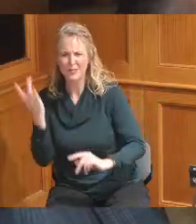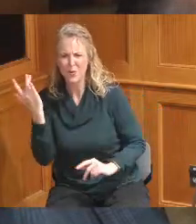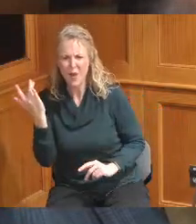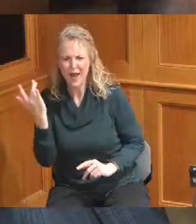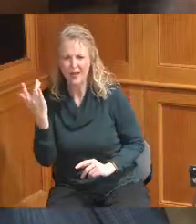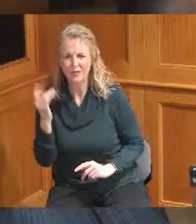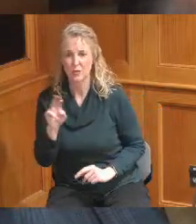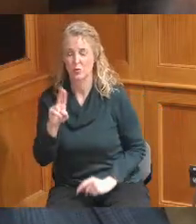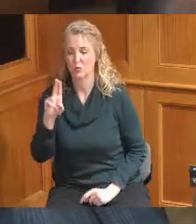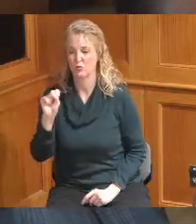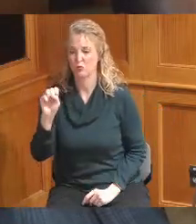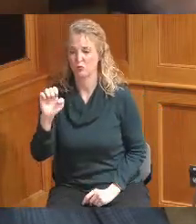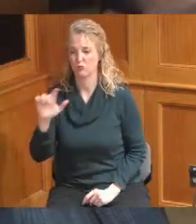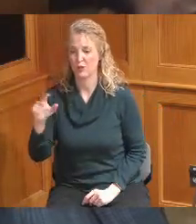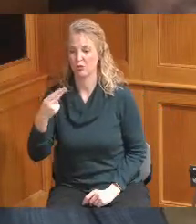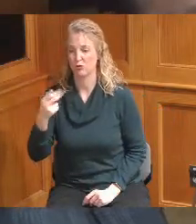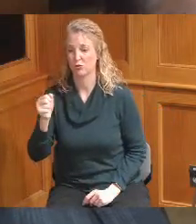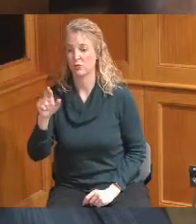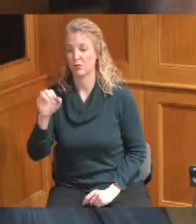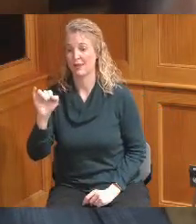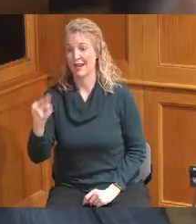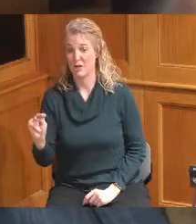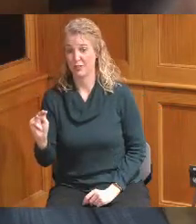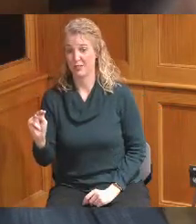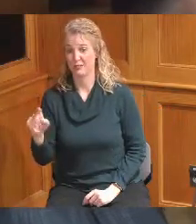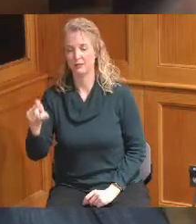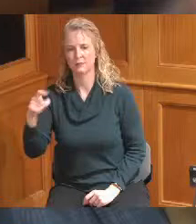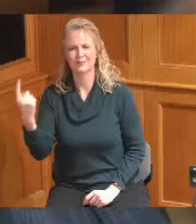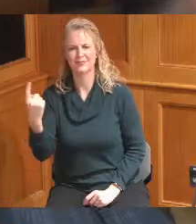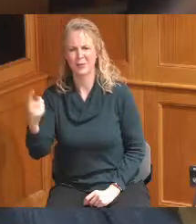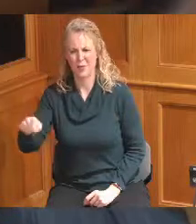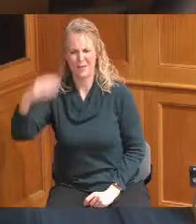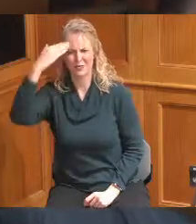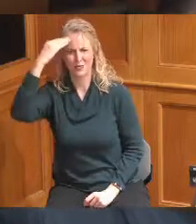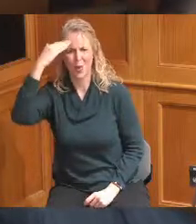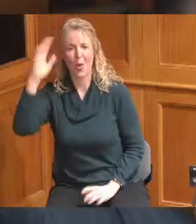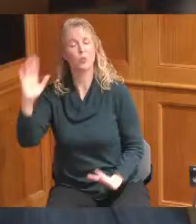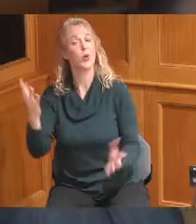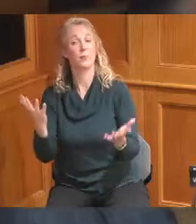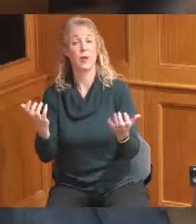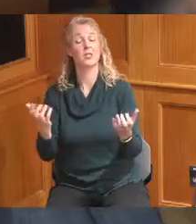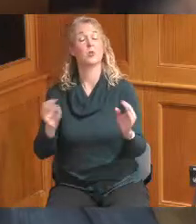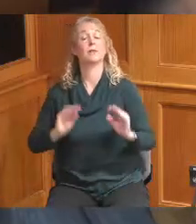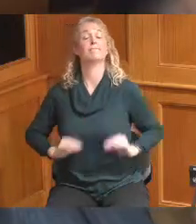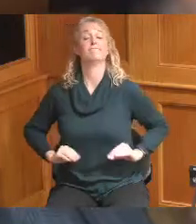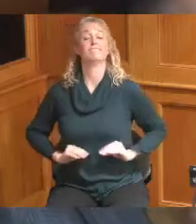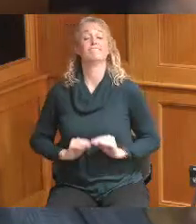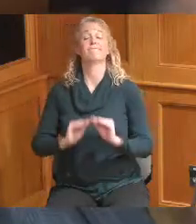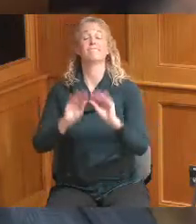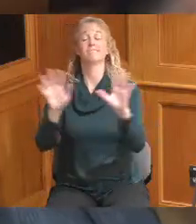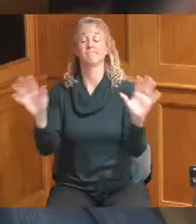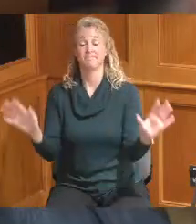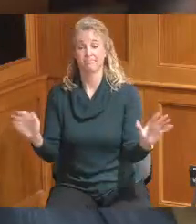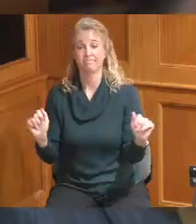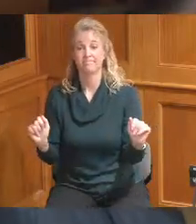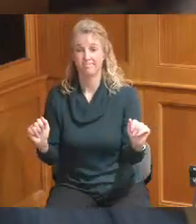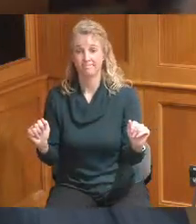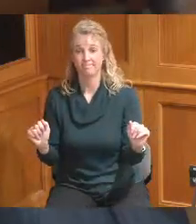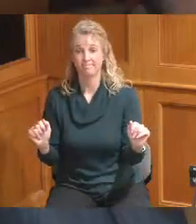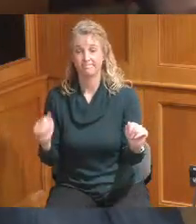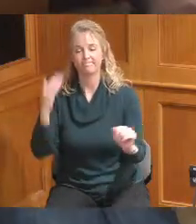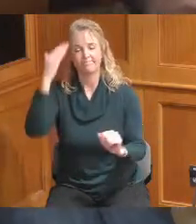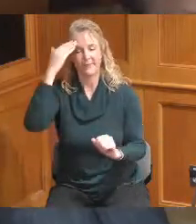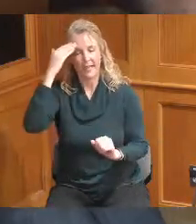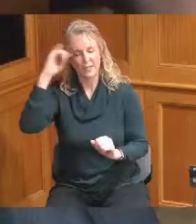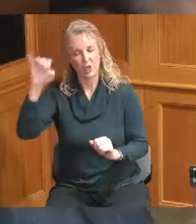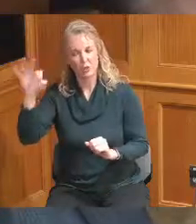or Russell Harrison knows that you've been in Avondale. So I just wanted to bring that up. And I know, Mr.